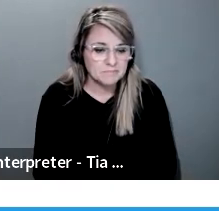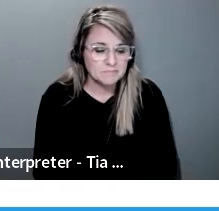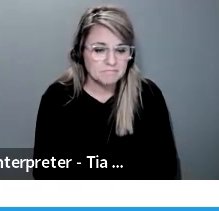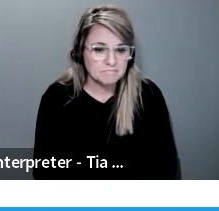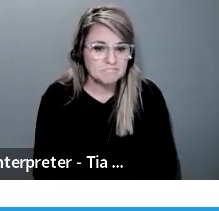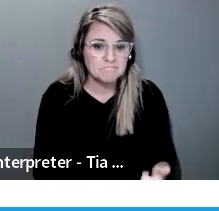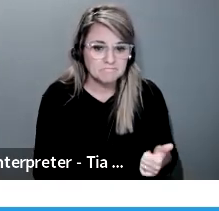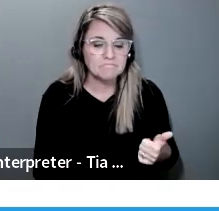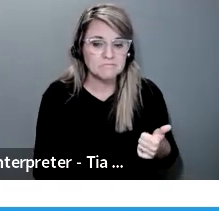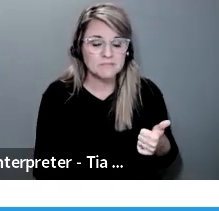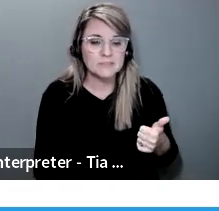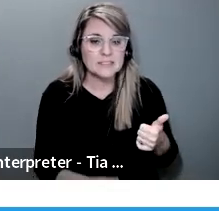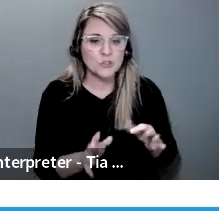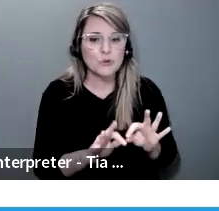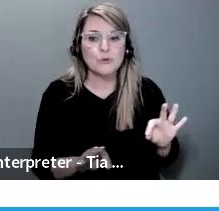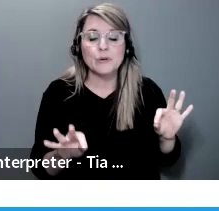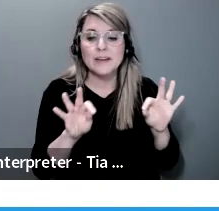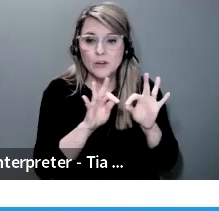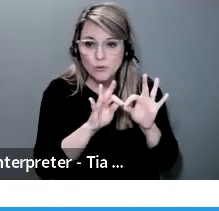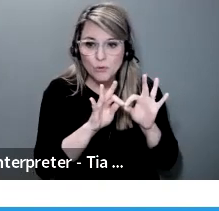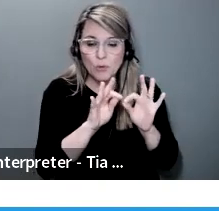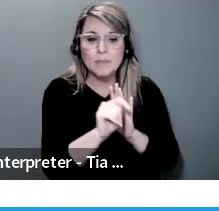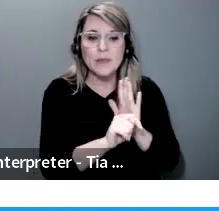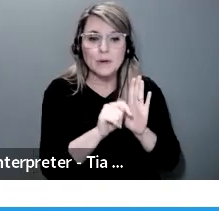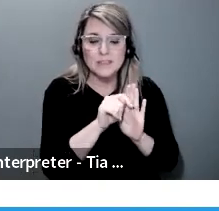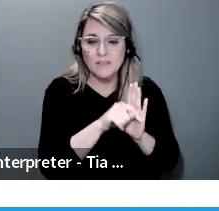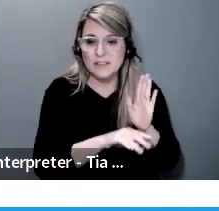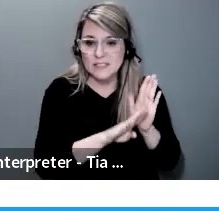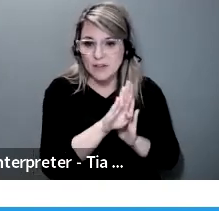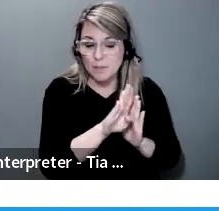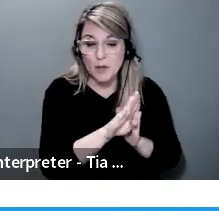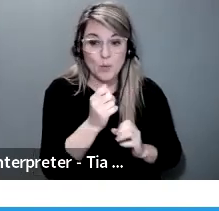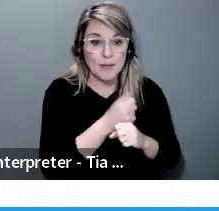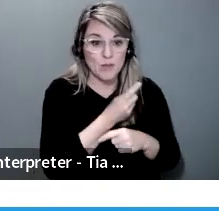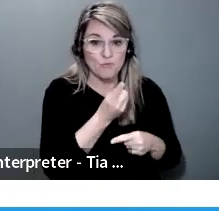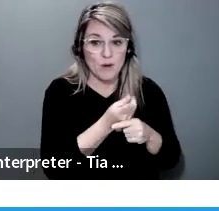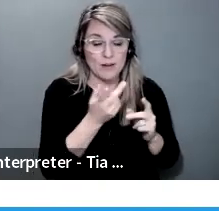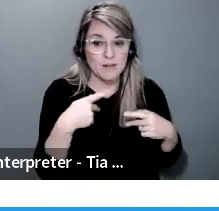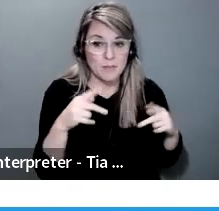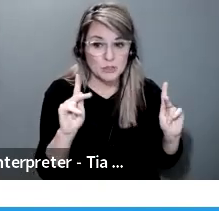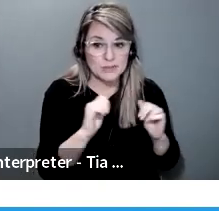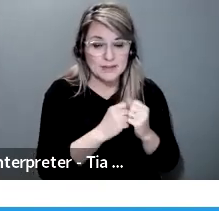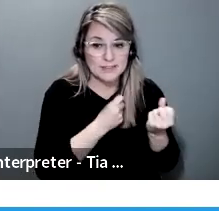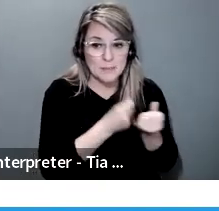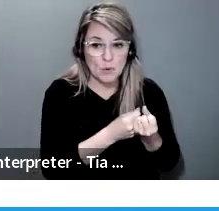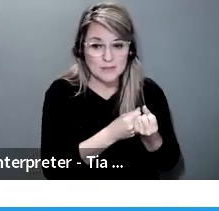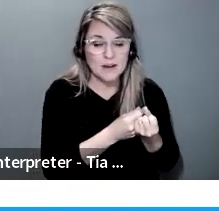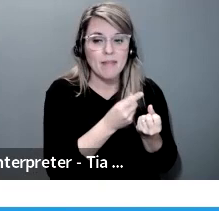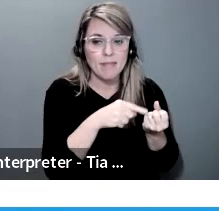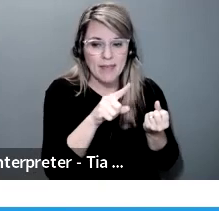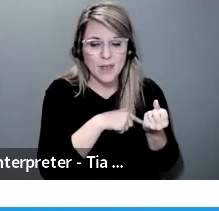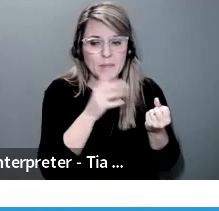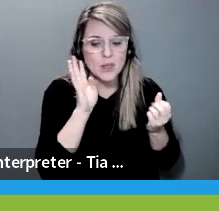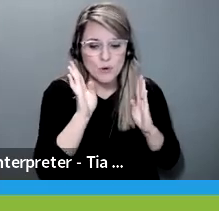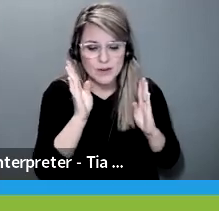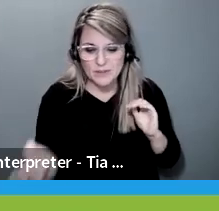Adolescence and early childhood are critical periods of development. With the right opportunities and supports, they can be periods of